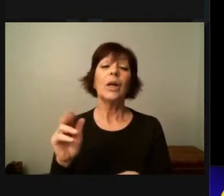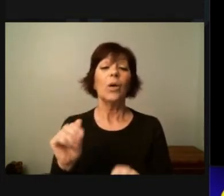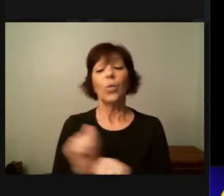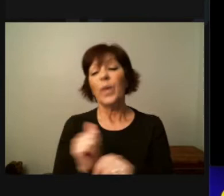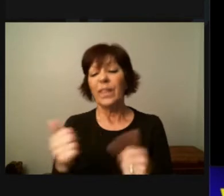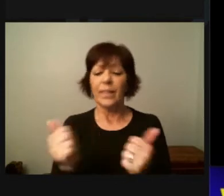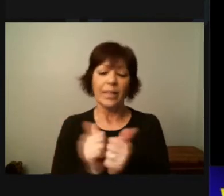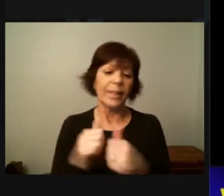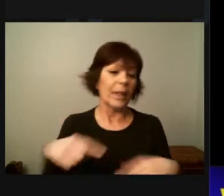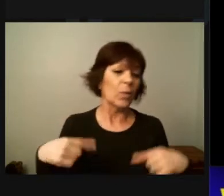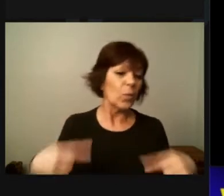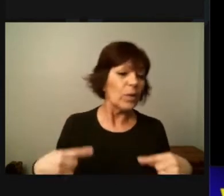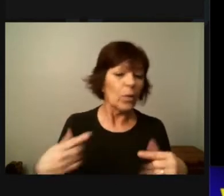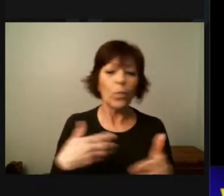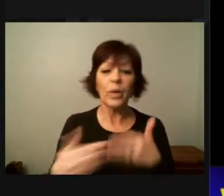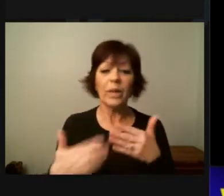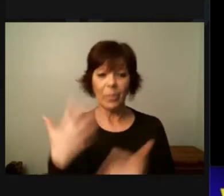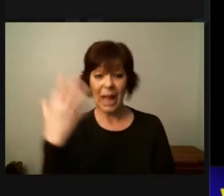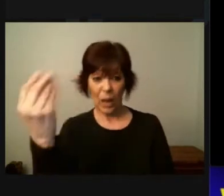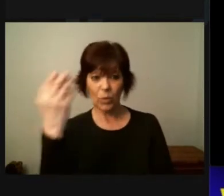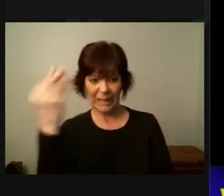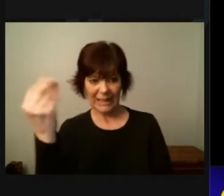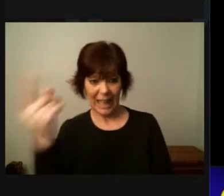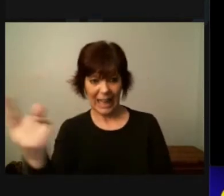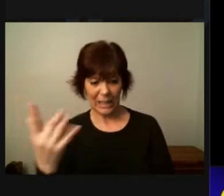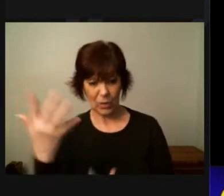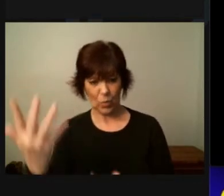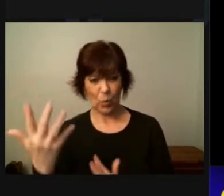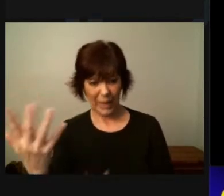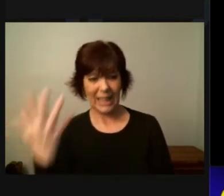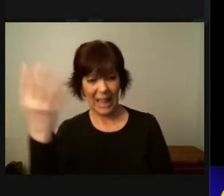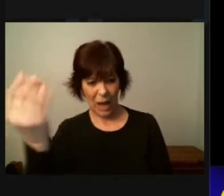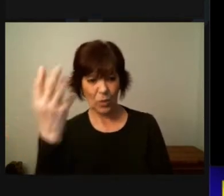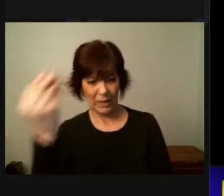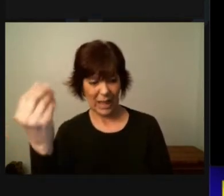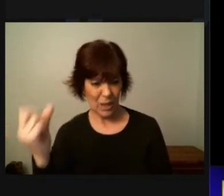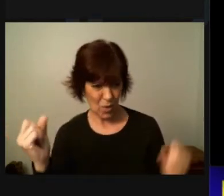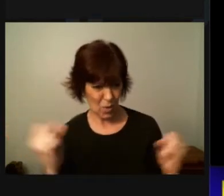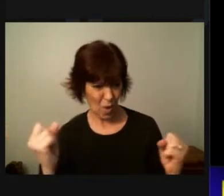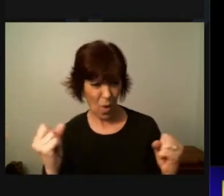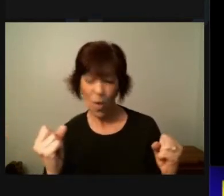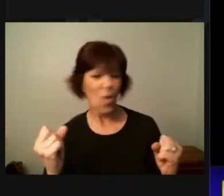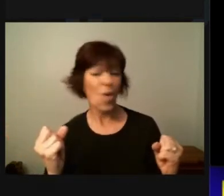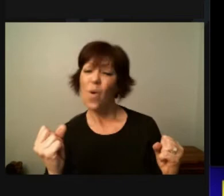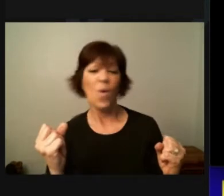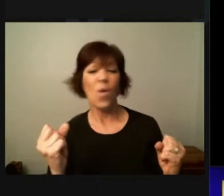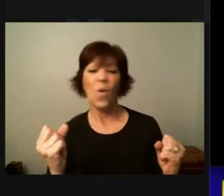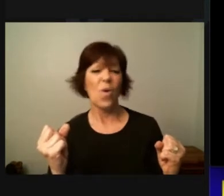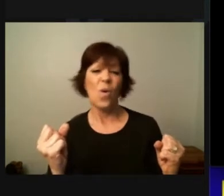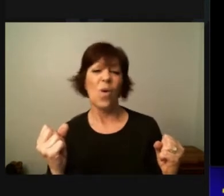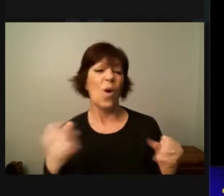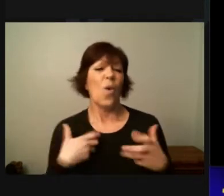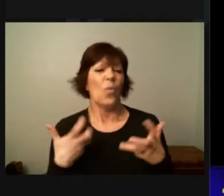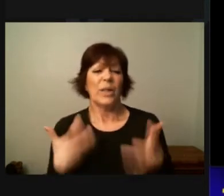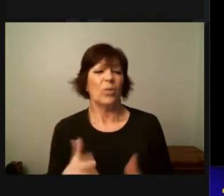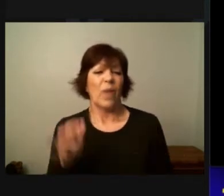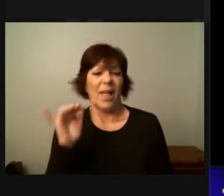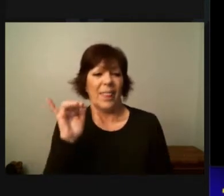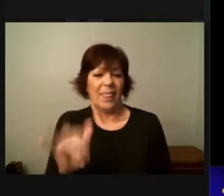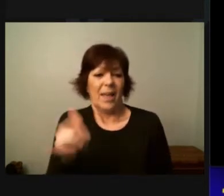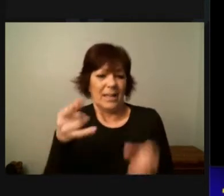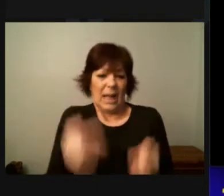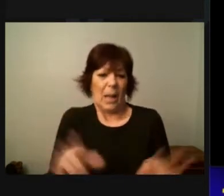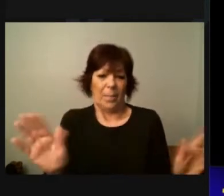been outside and waiting outside in the very cold. And that's not something that we want to have